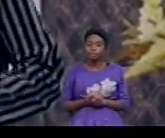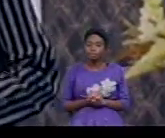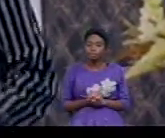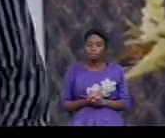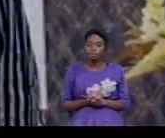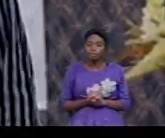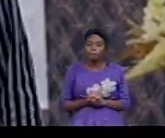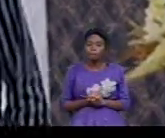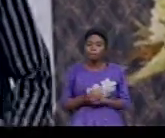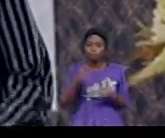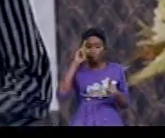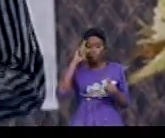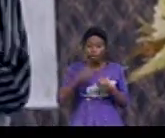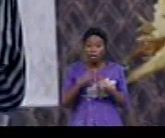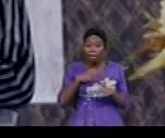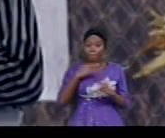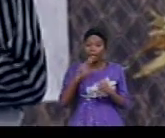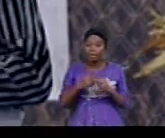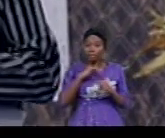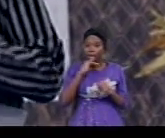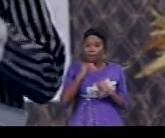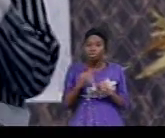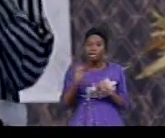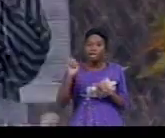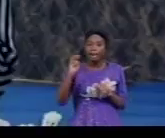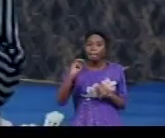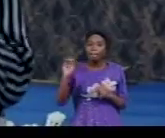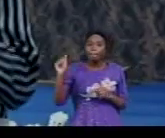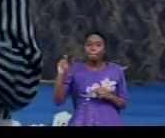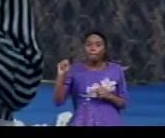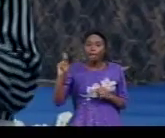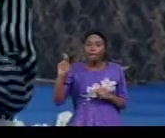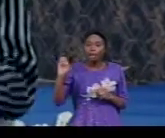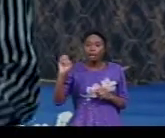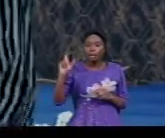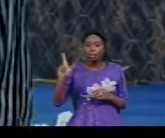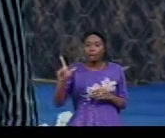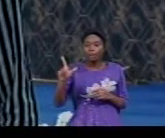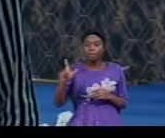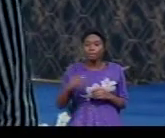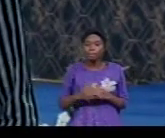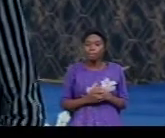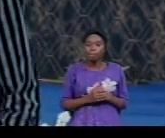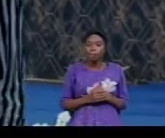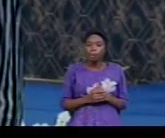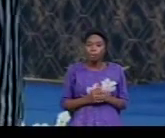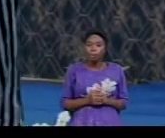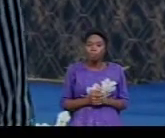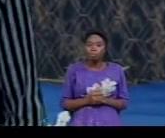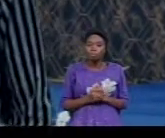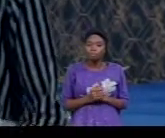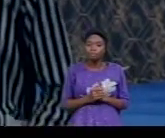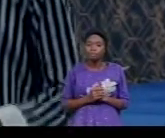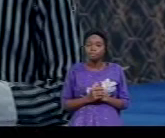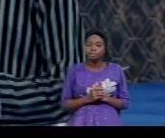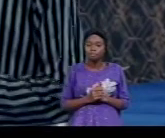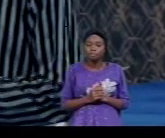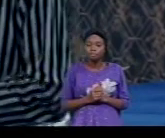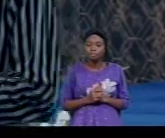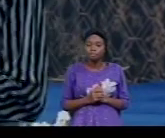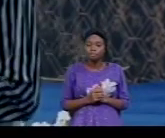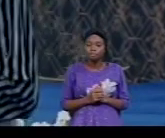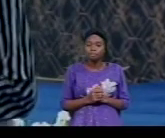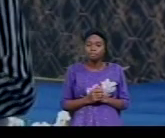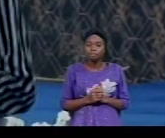Brethren, my name is Owa Emmanuel. I'm from Estate District, Estate Group, Mebile Region,